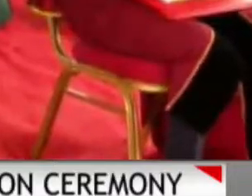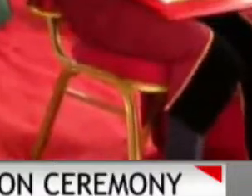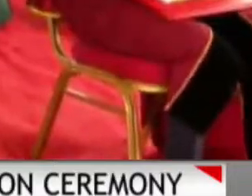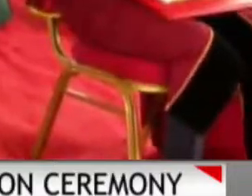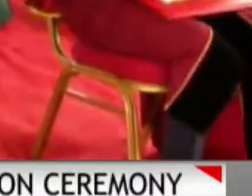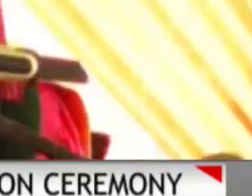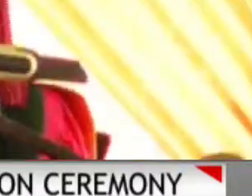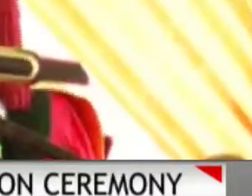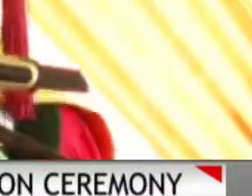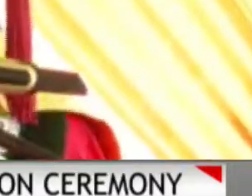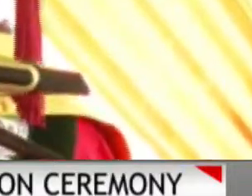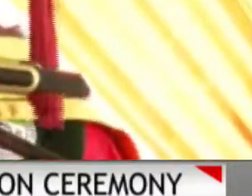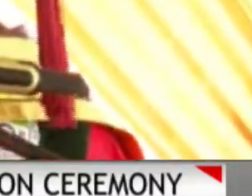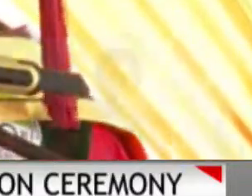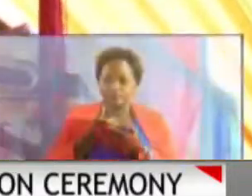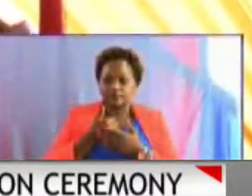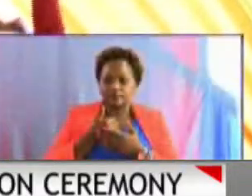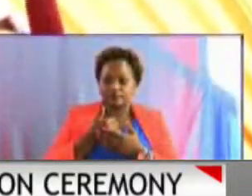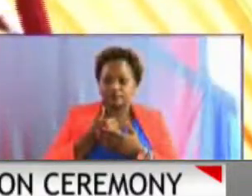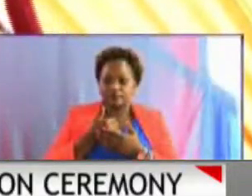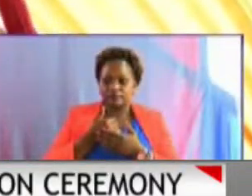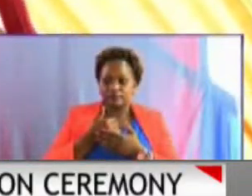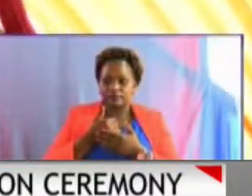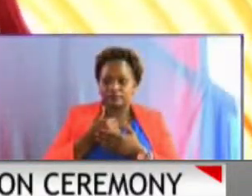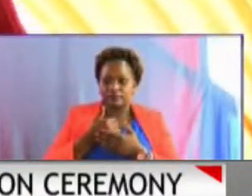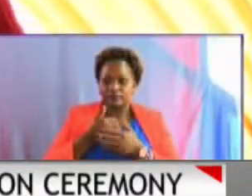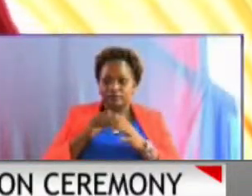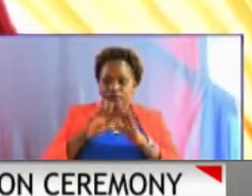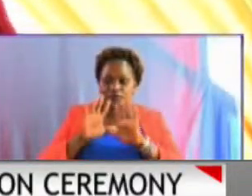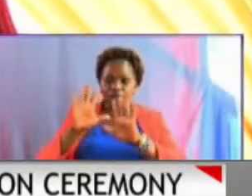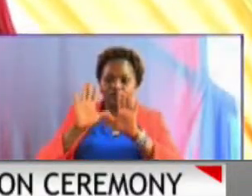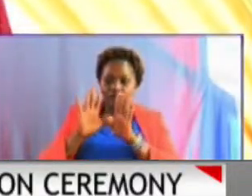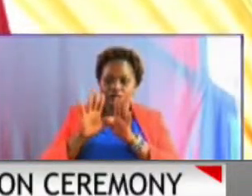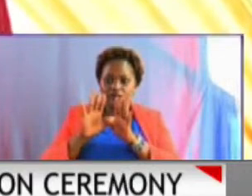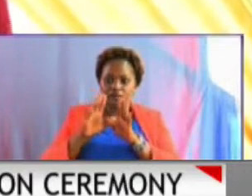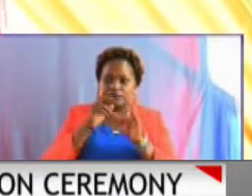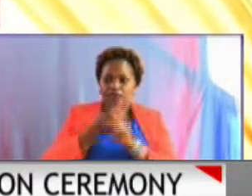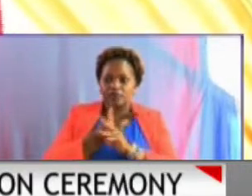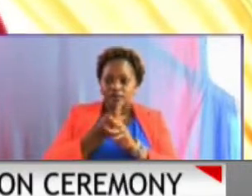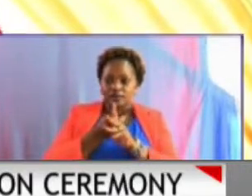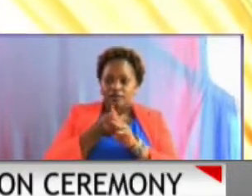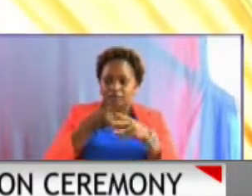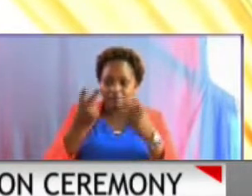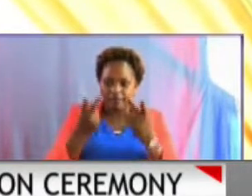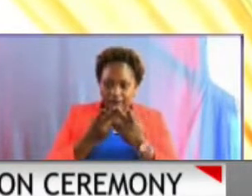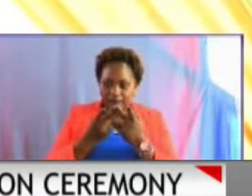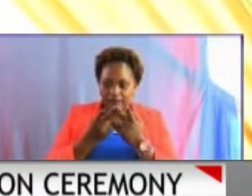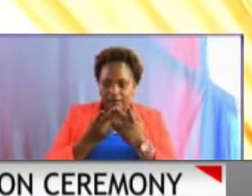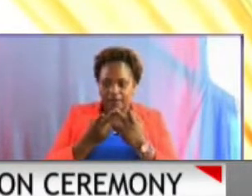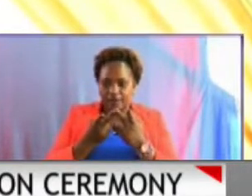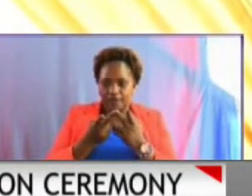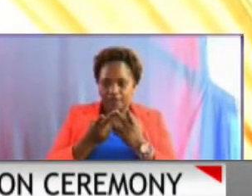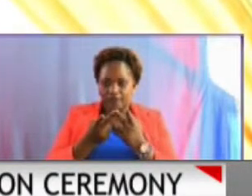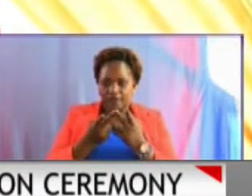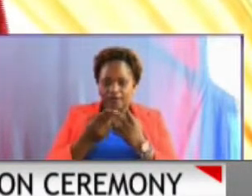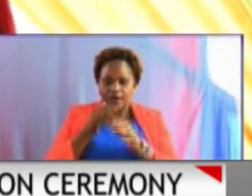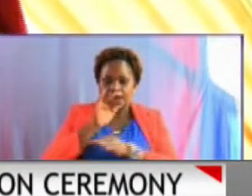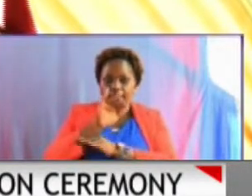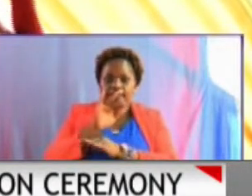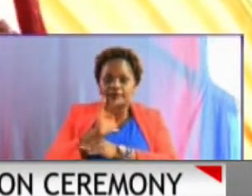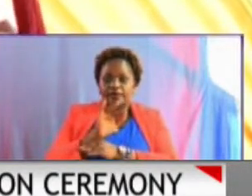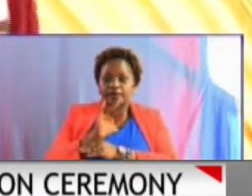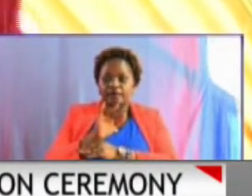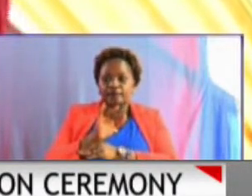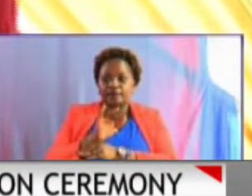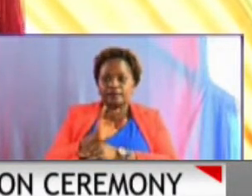Before the guests leave for their various places, I will request